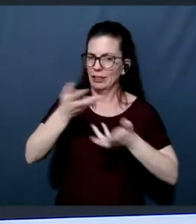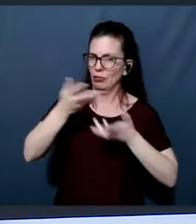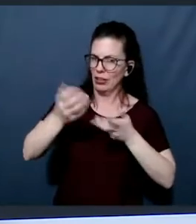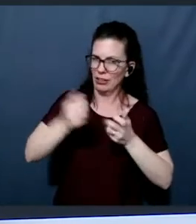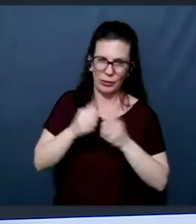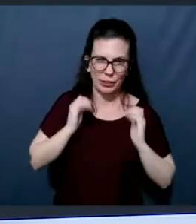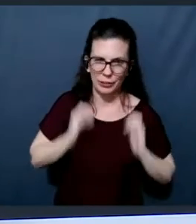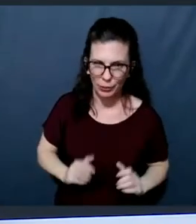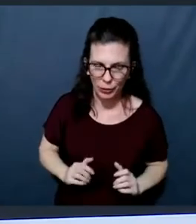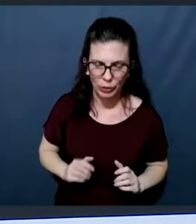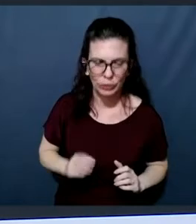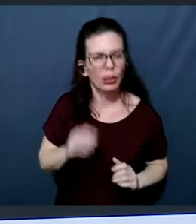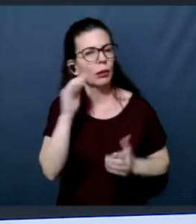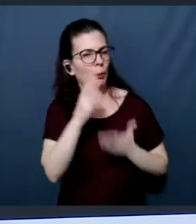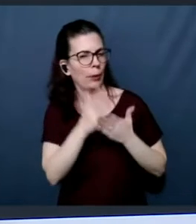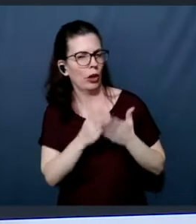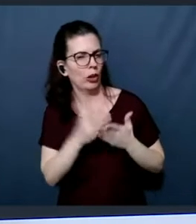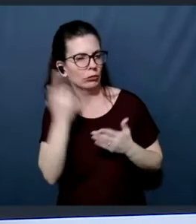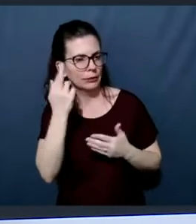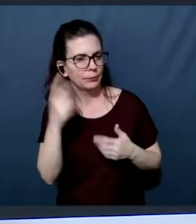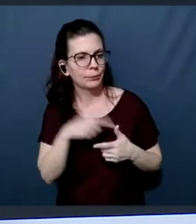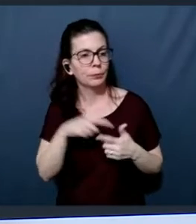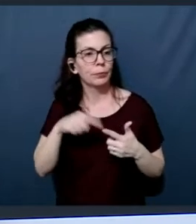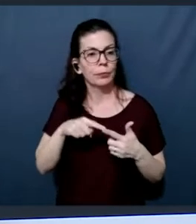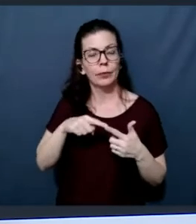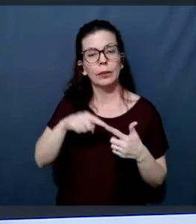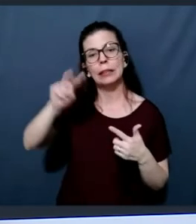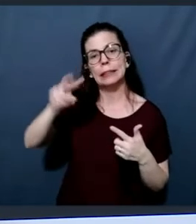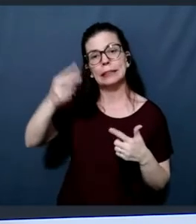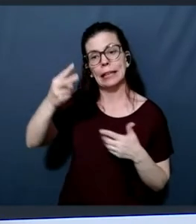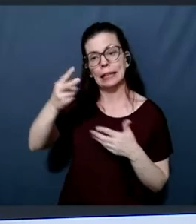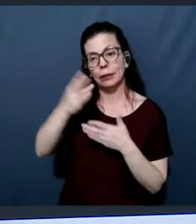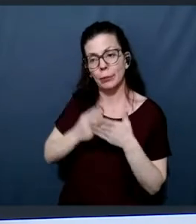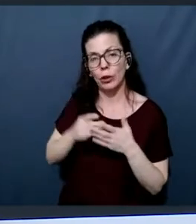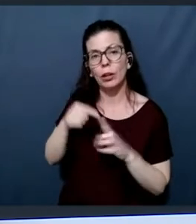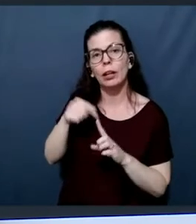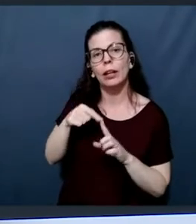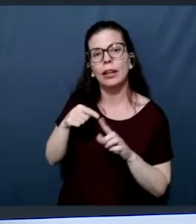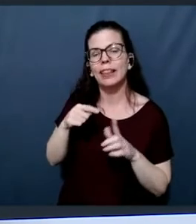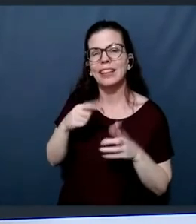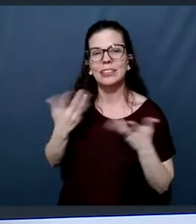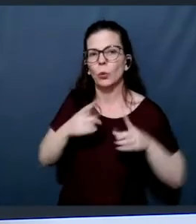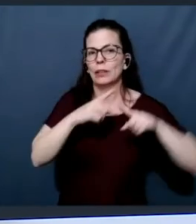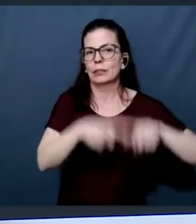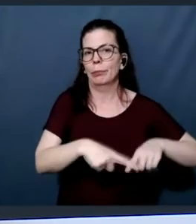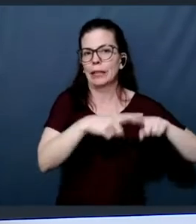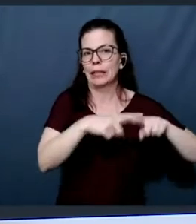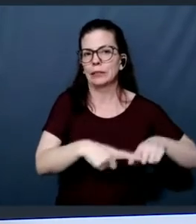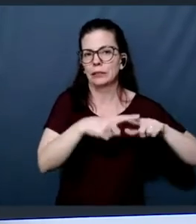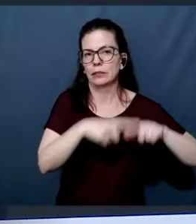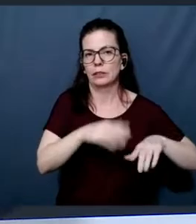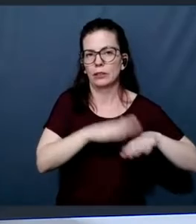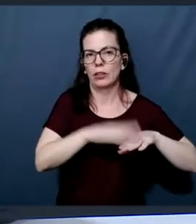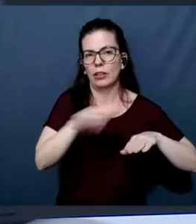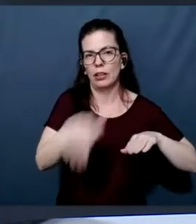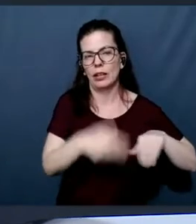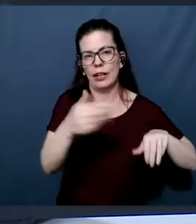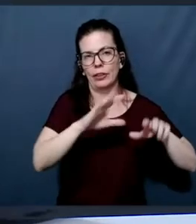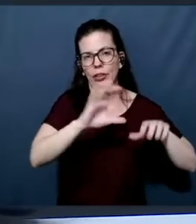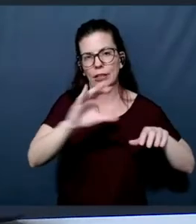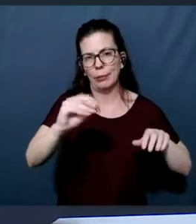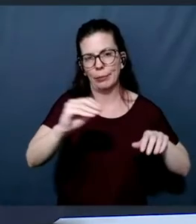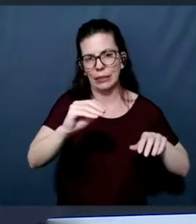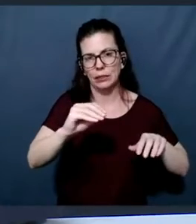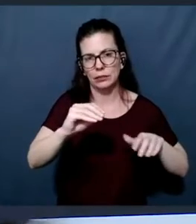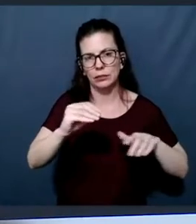part of it. I think the second part is they want to grow less dependent on third-party channels to build